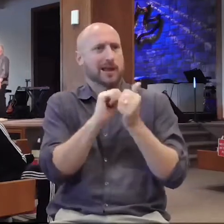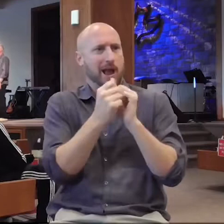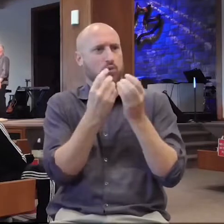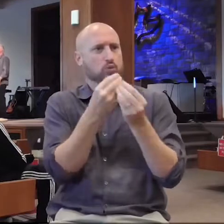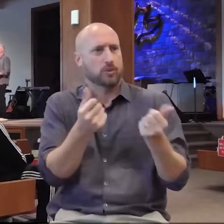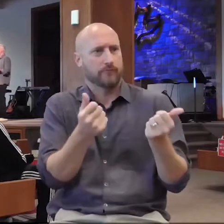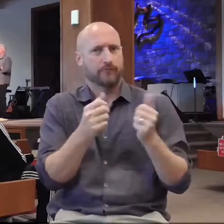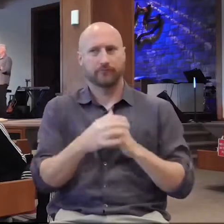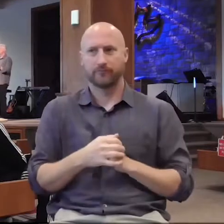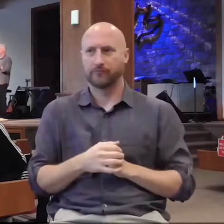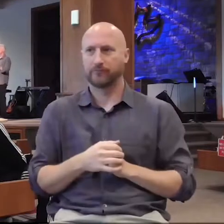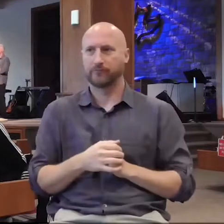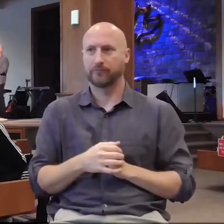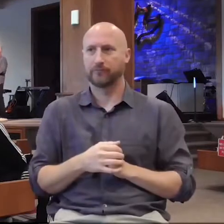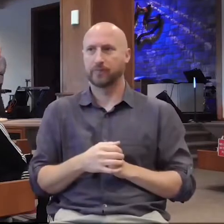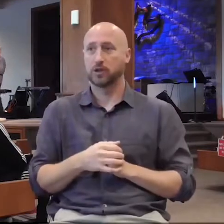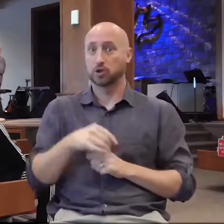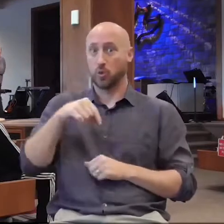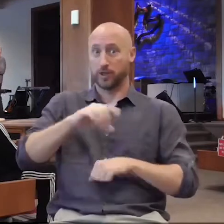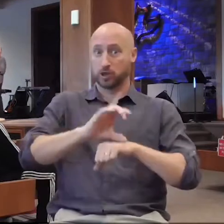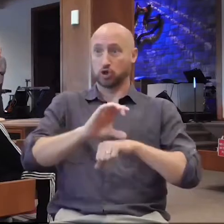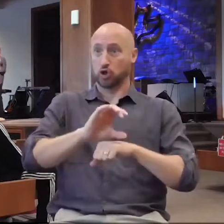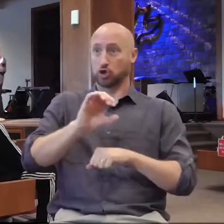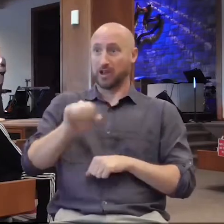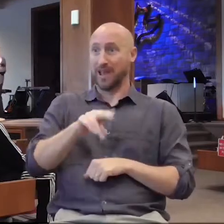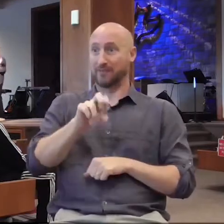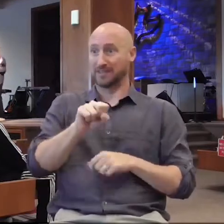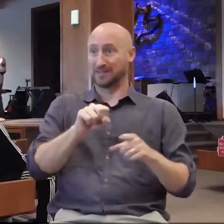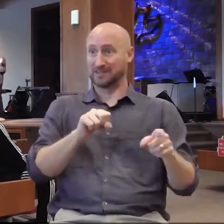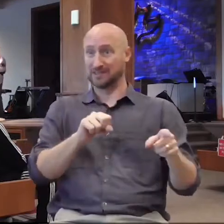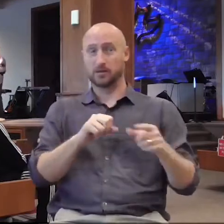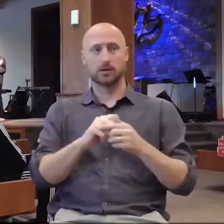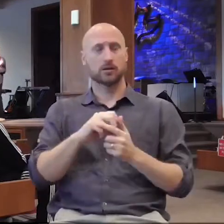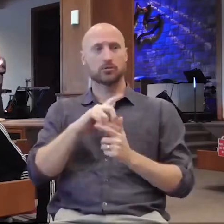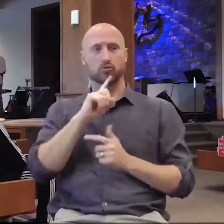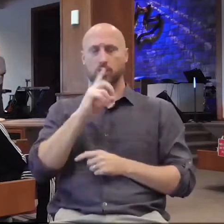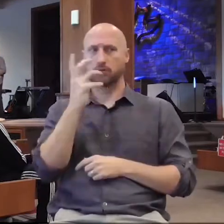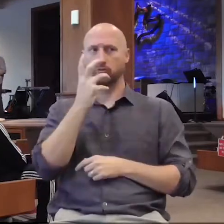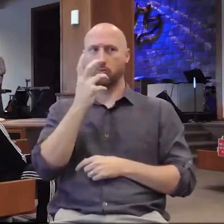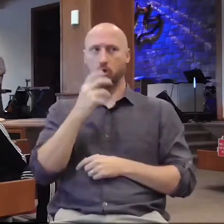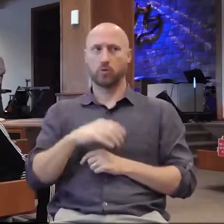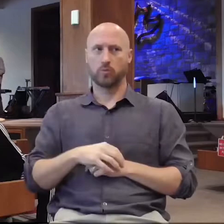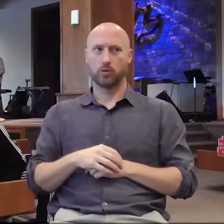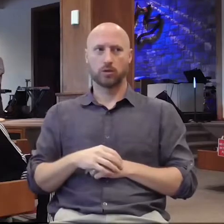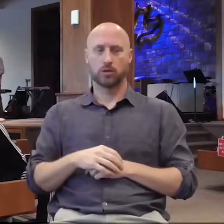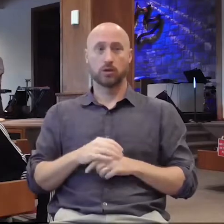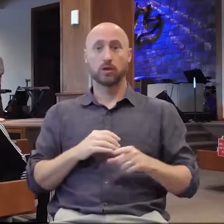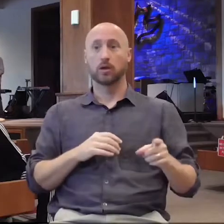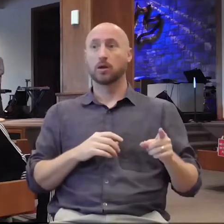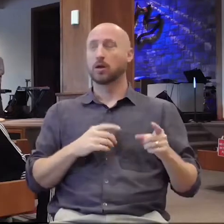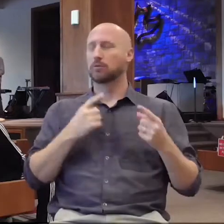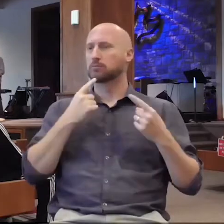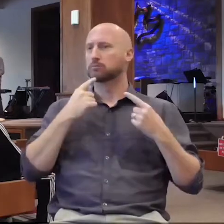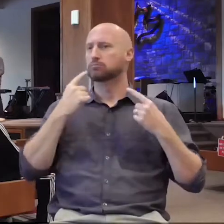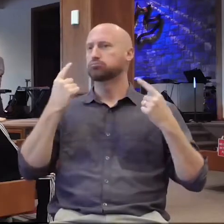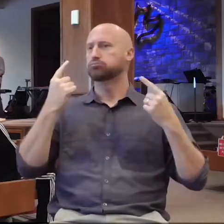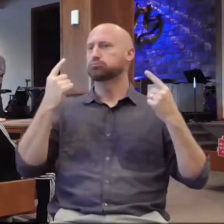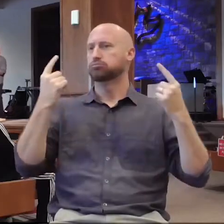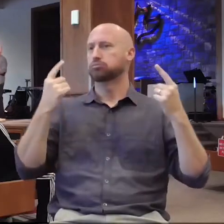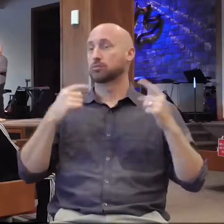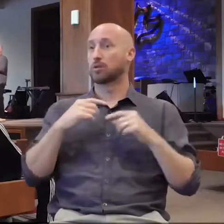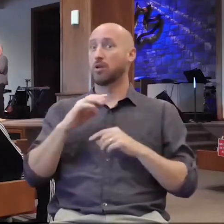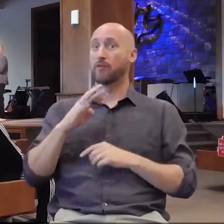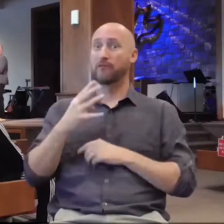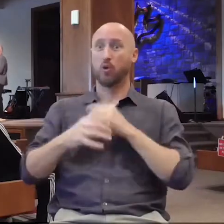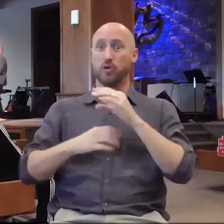century. This Ephesian church, which is remarkable, goes on with notoriety into the fourth